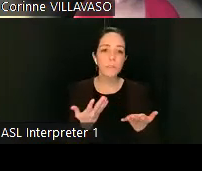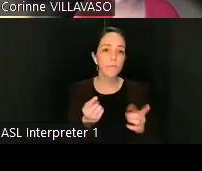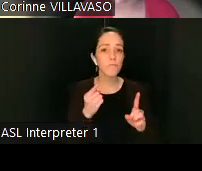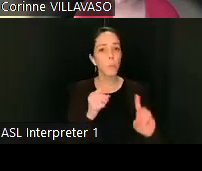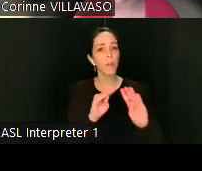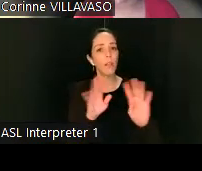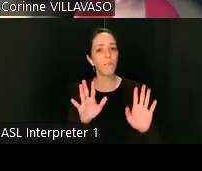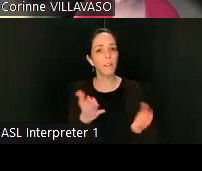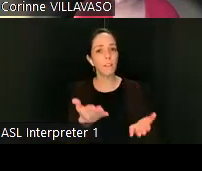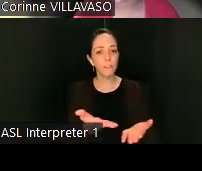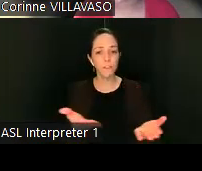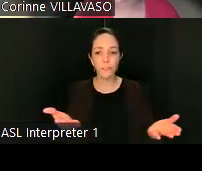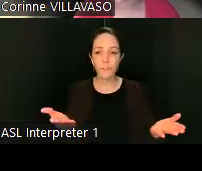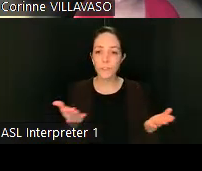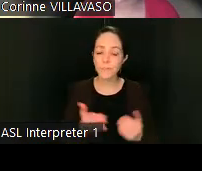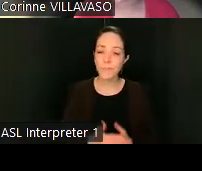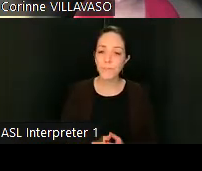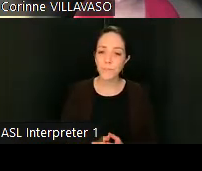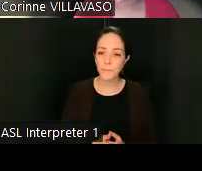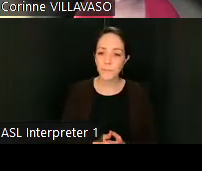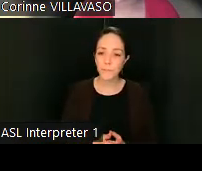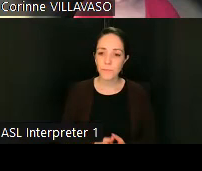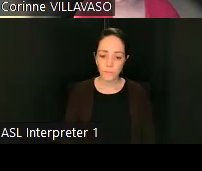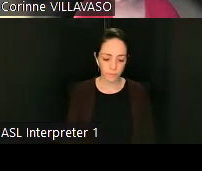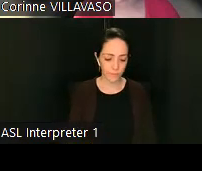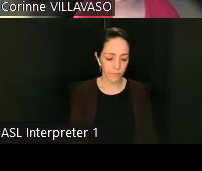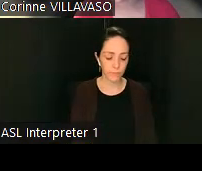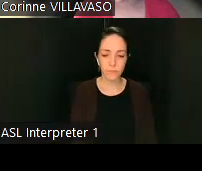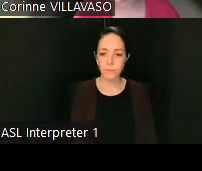clarification from fellow commissioners?